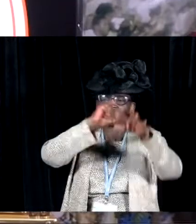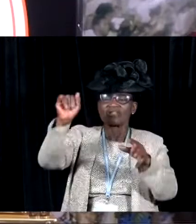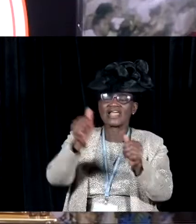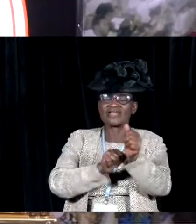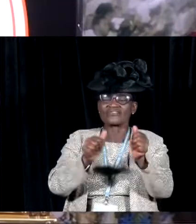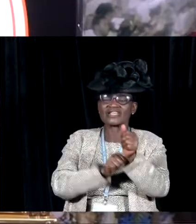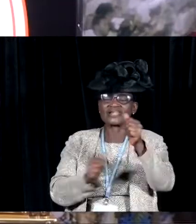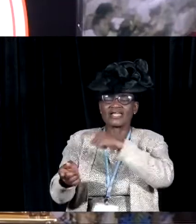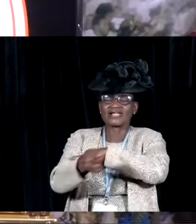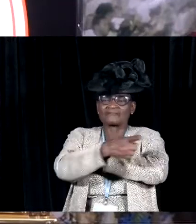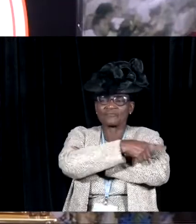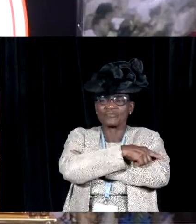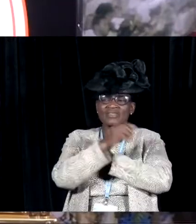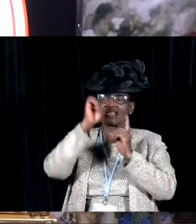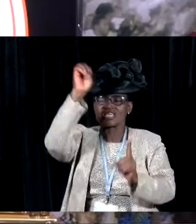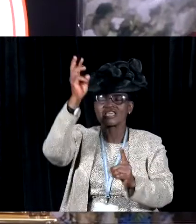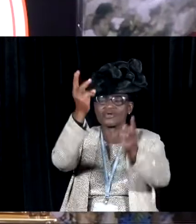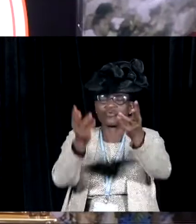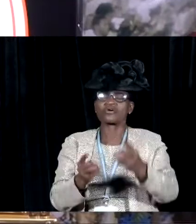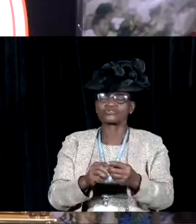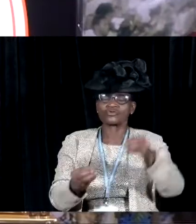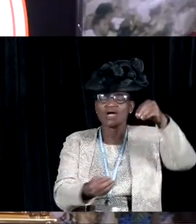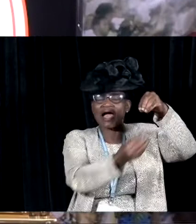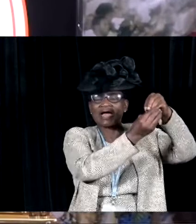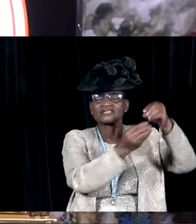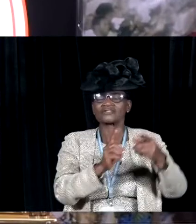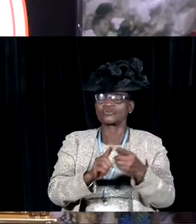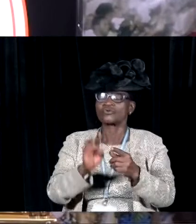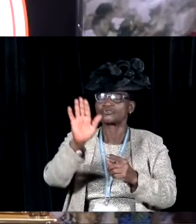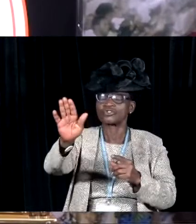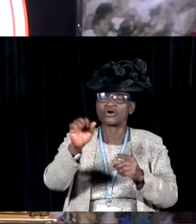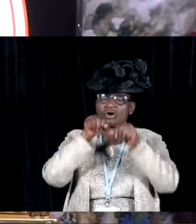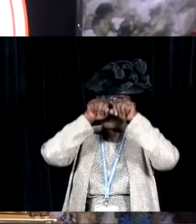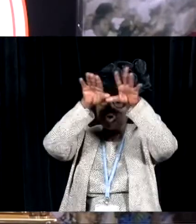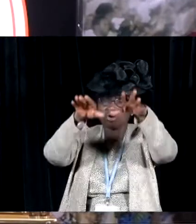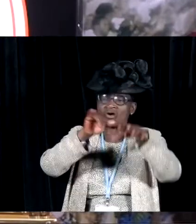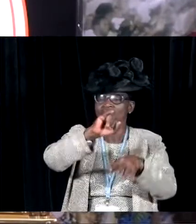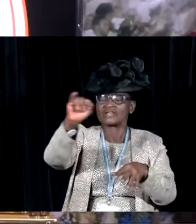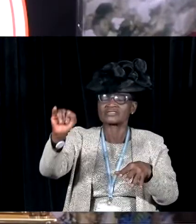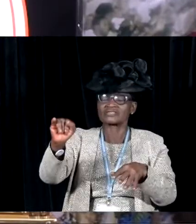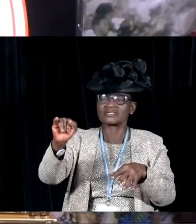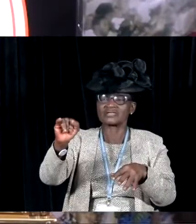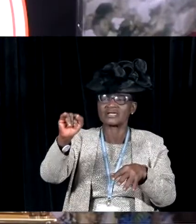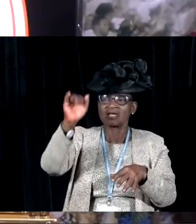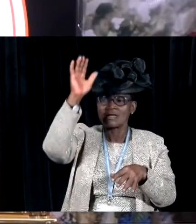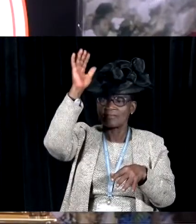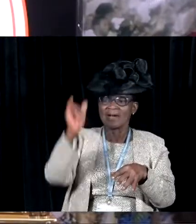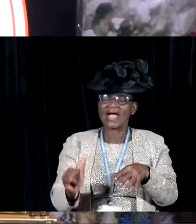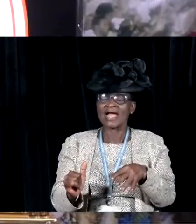day, he wants to add to your blessings by the load full.